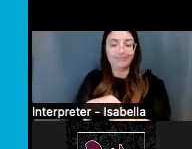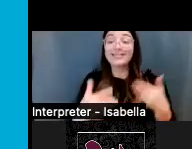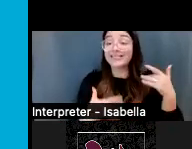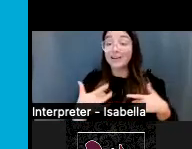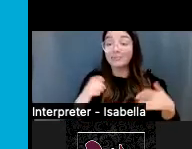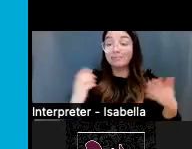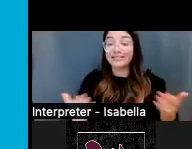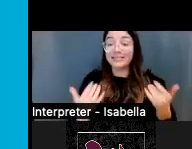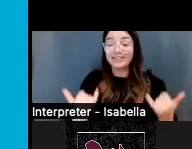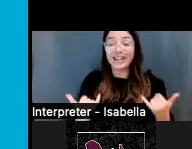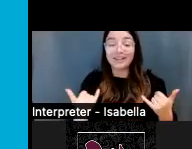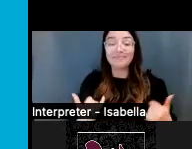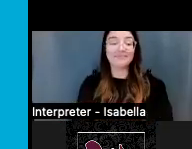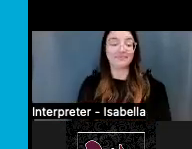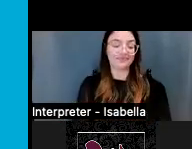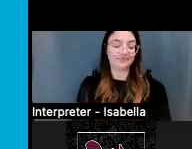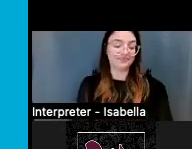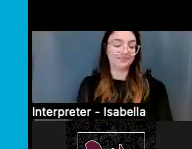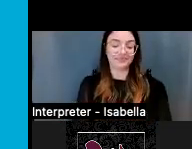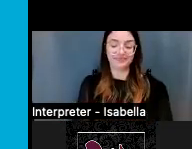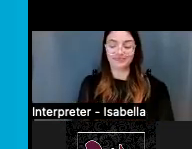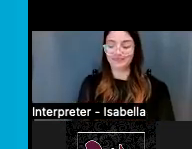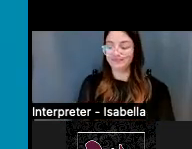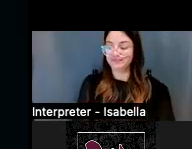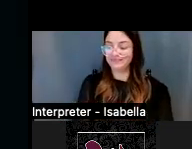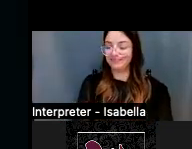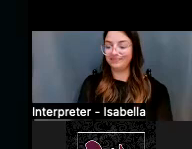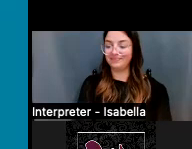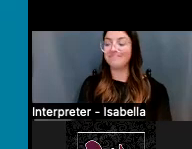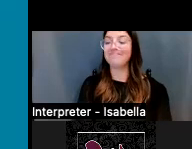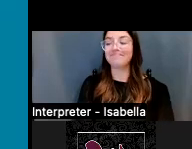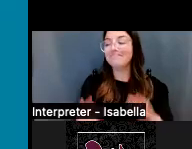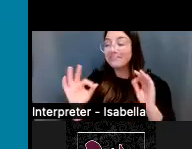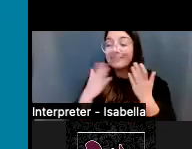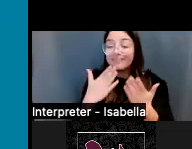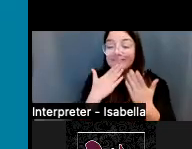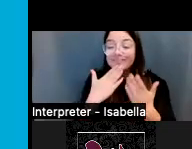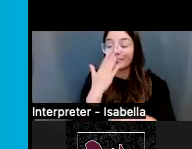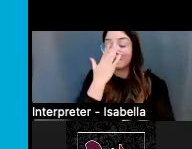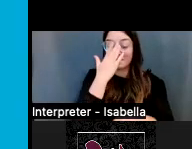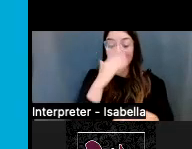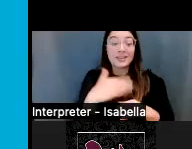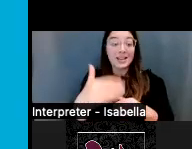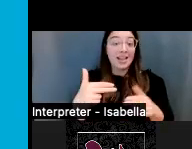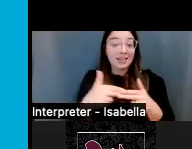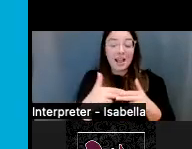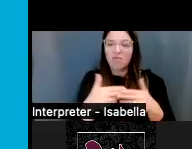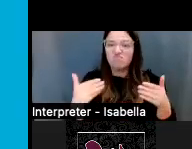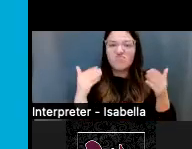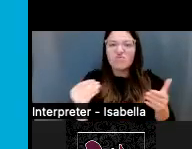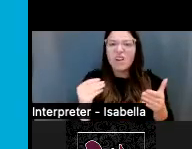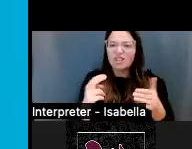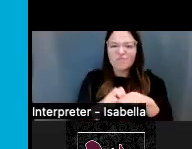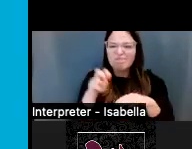Great, thank you to both of you. Let's go to the next slide. And let's just dive in right here